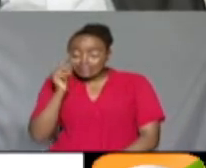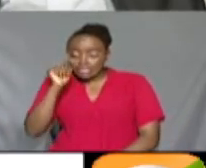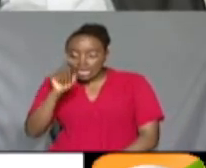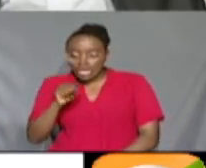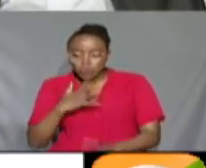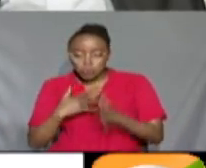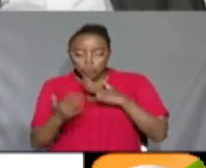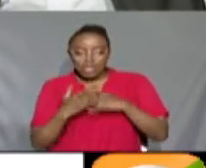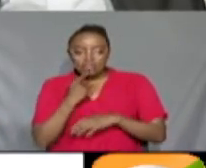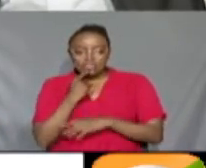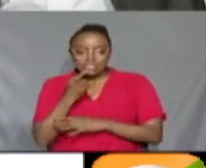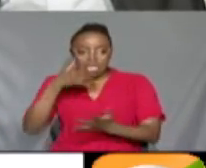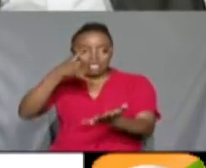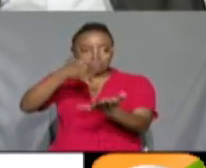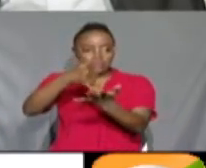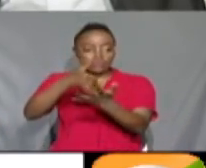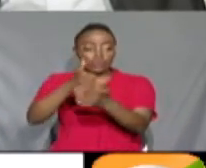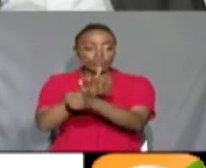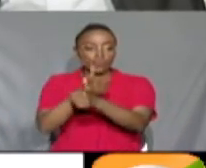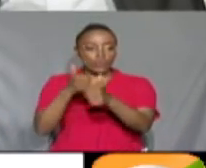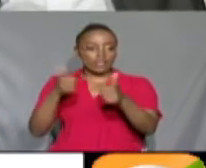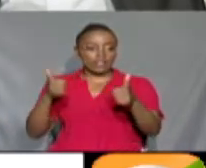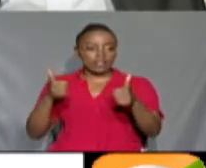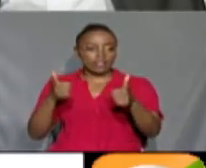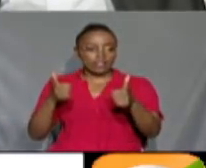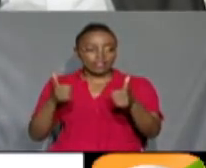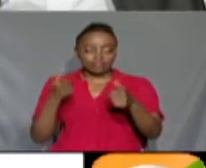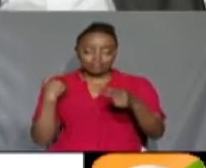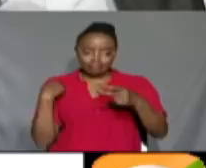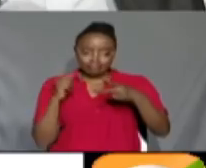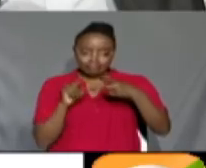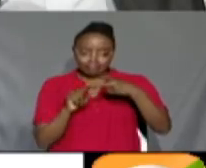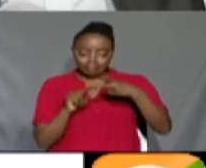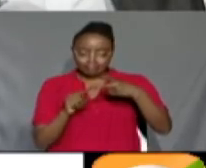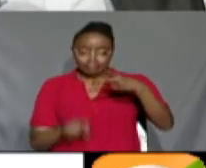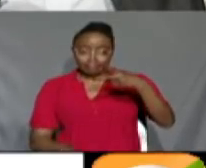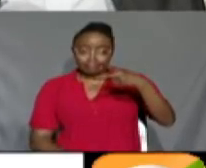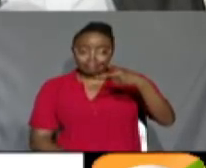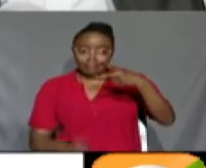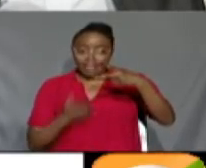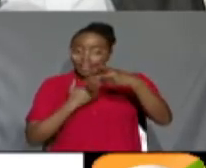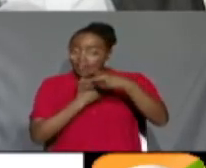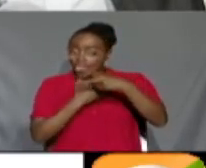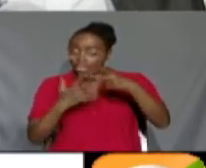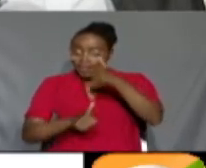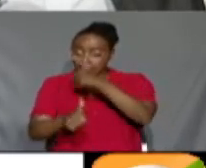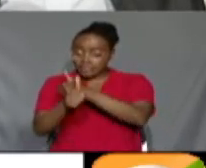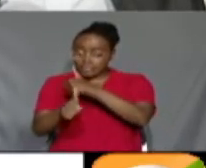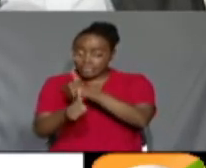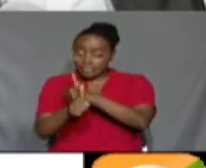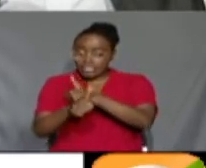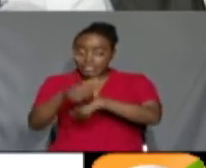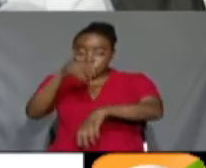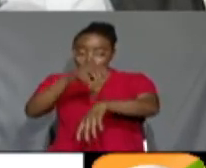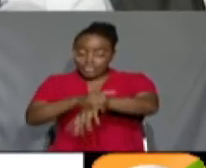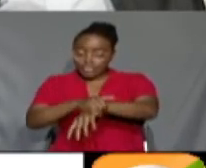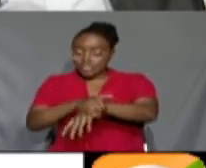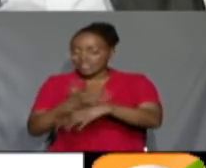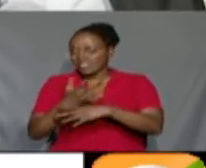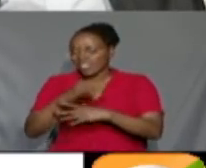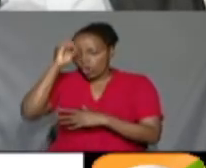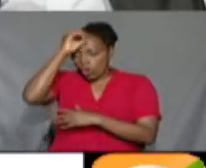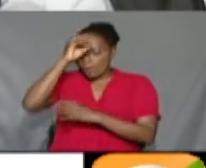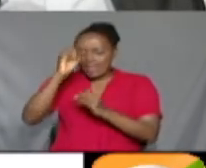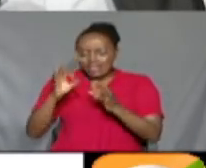what they have said have been captured properly by the task force. Secondly, there is no harm in collecting views from Kenyans if